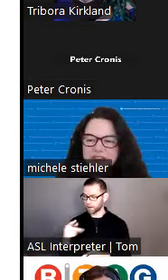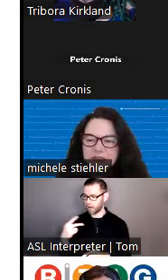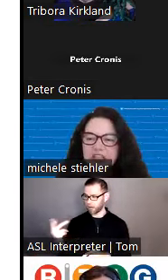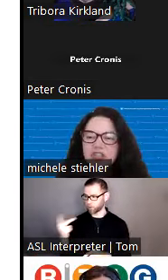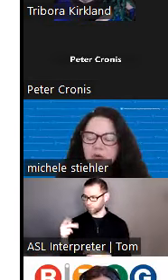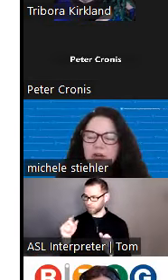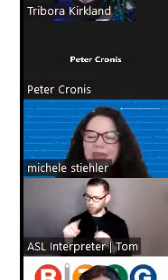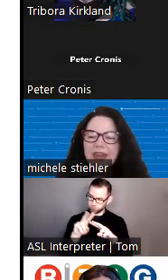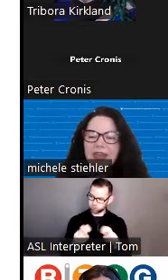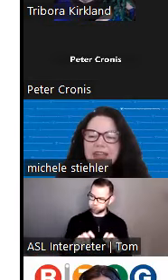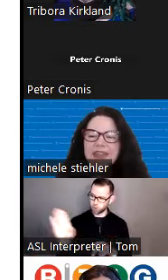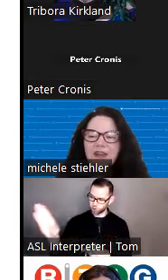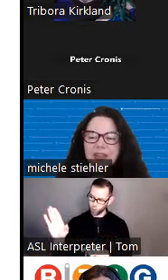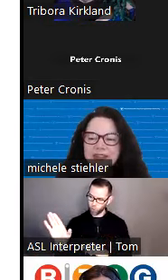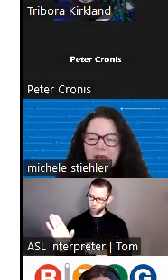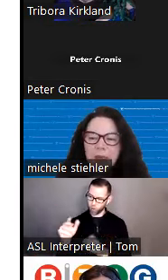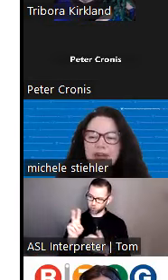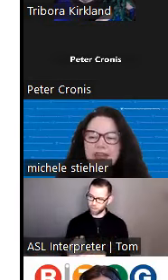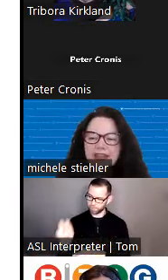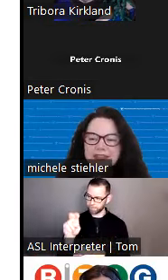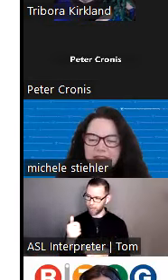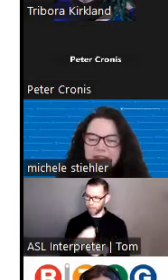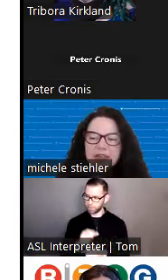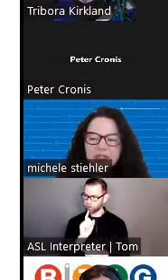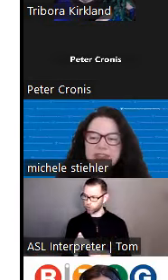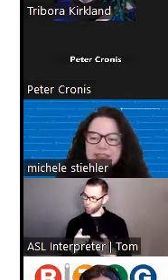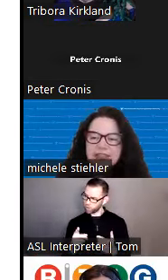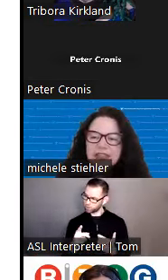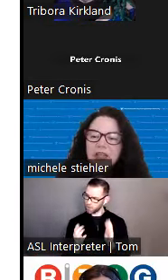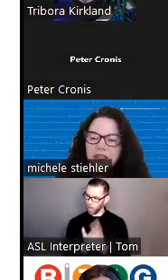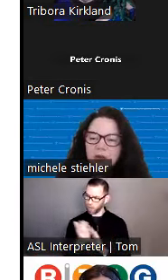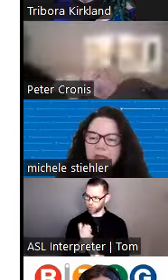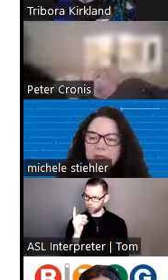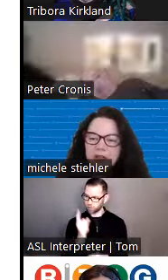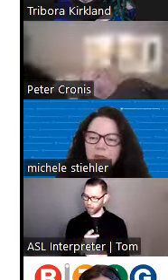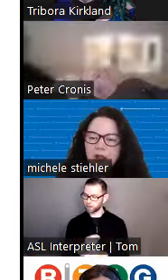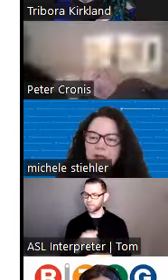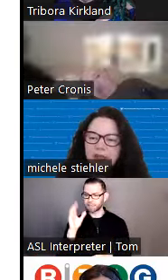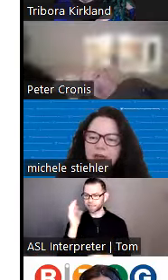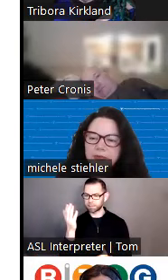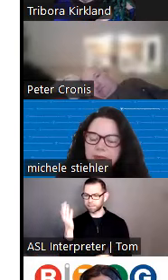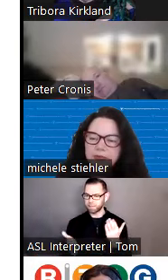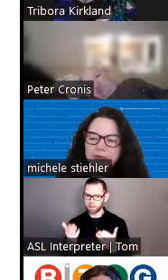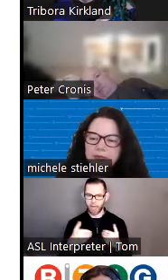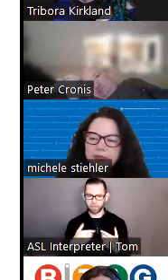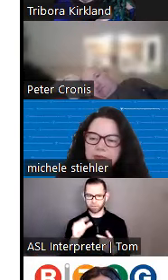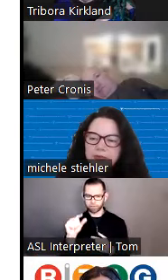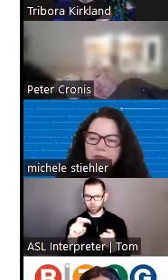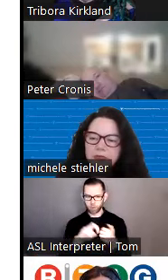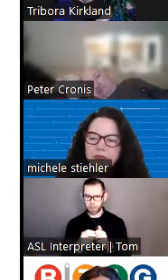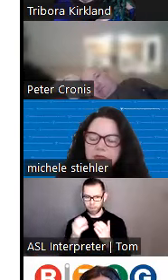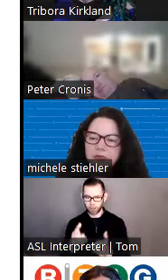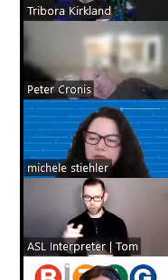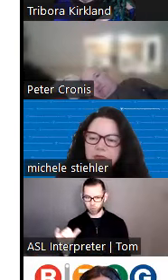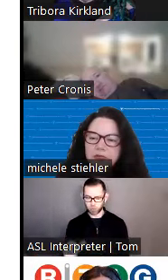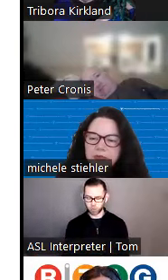and just ensure that everything is operating as intended, because it sounds like there might be a little problem there. Yeah,